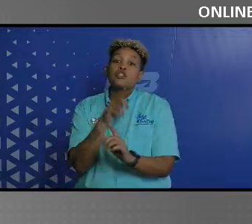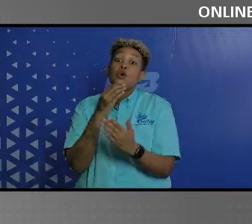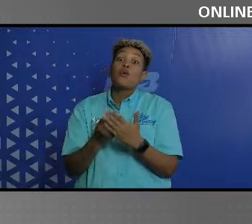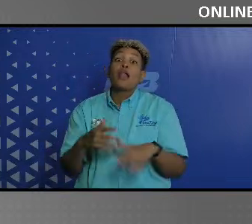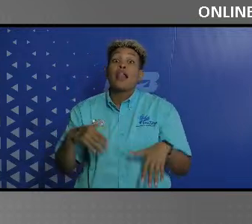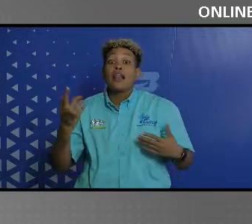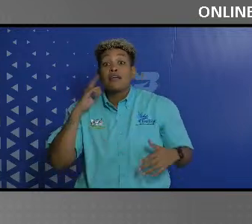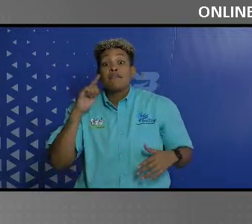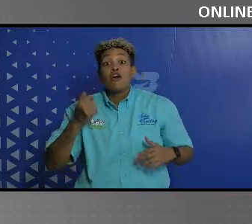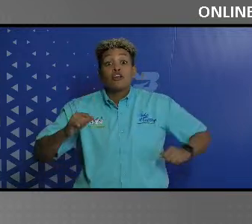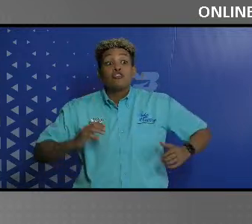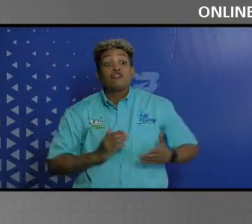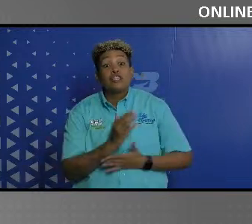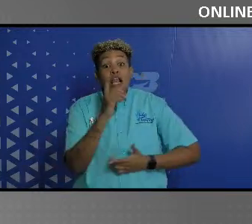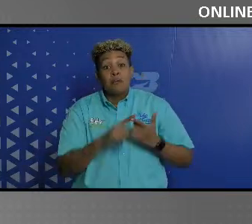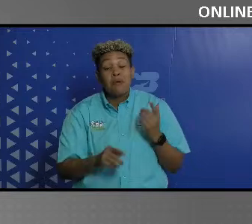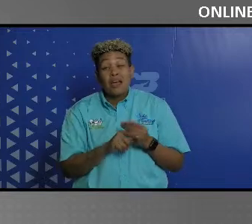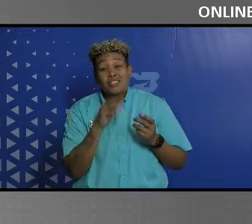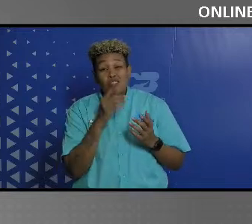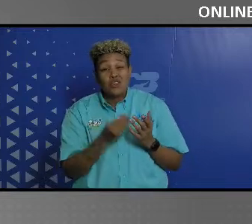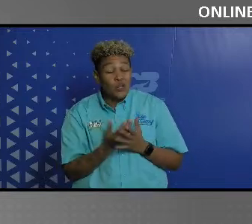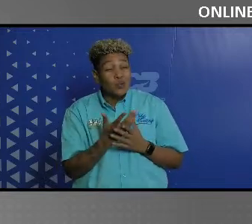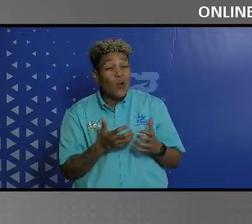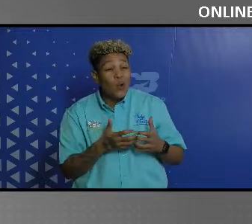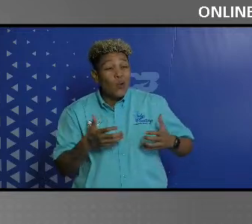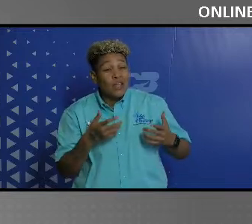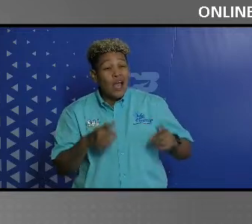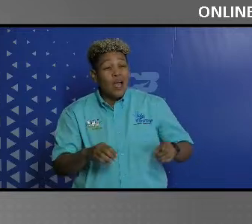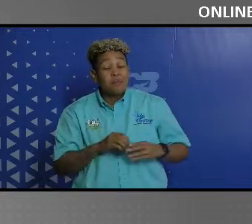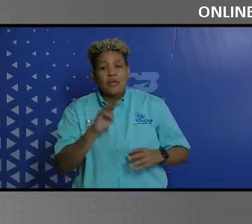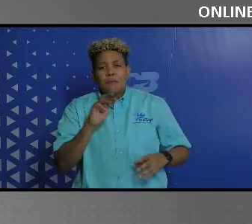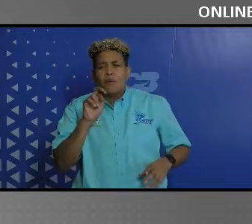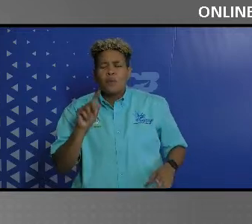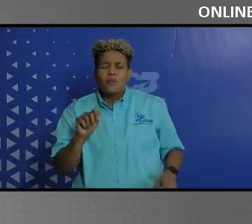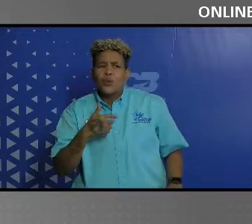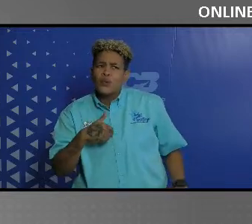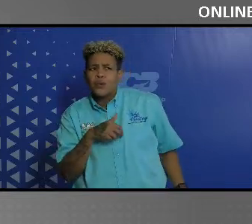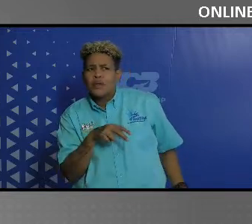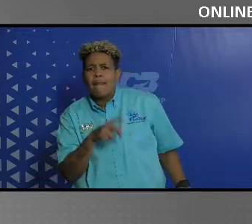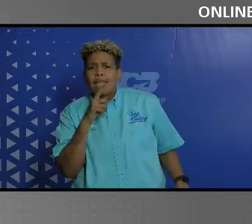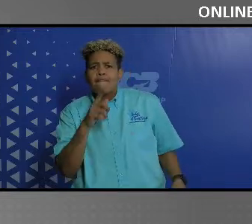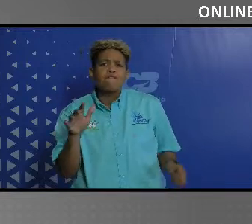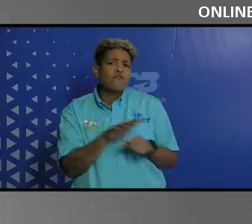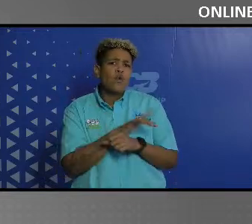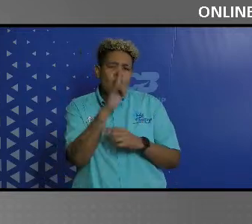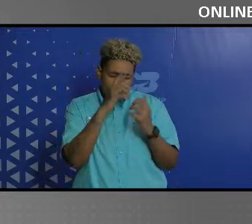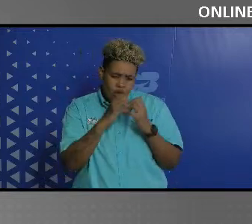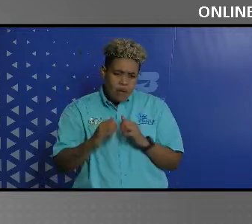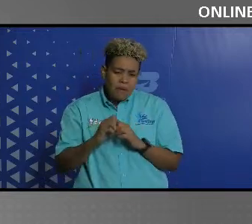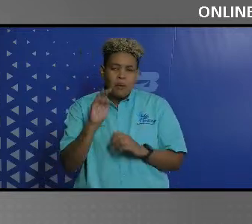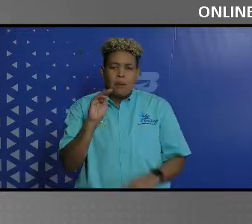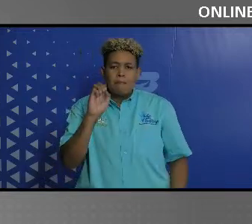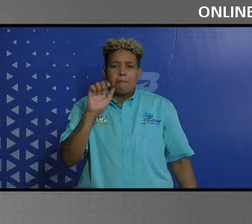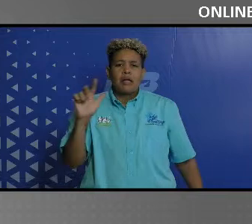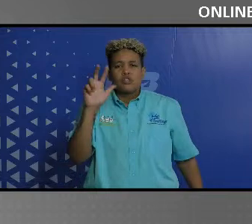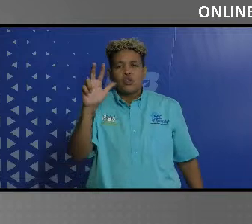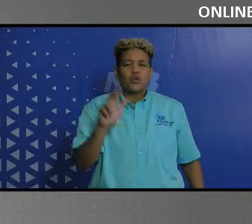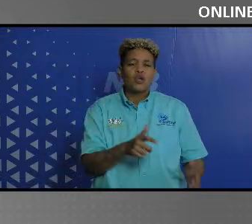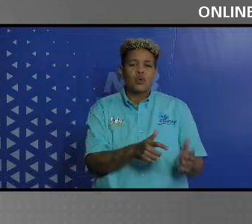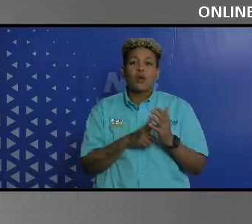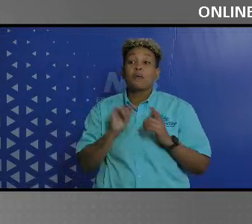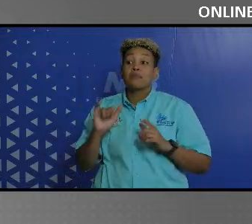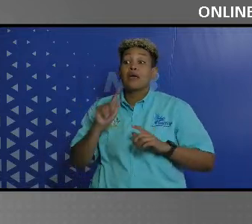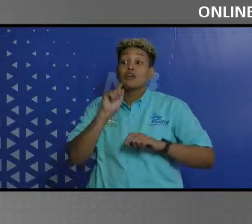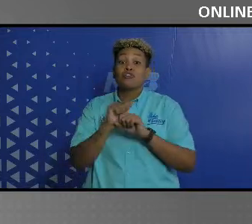for resilience as well as growth. In Bermuda, we are fully compliant with the Basel III requirements, that